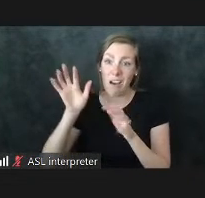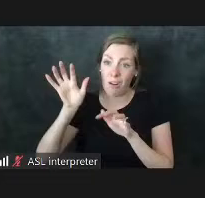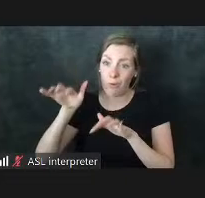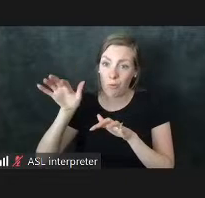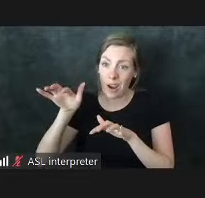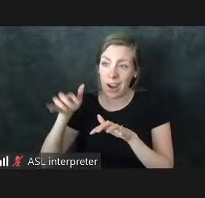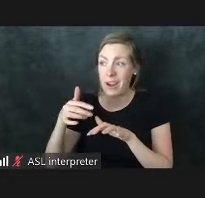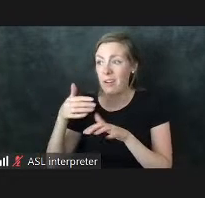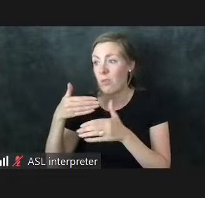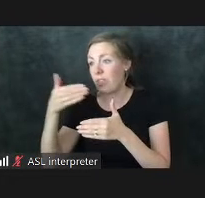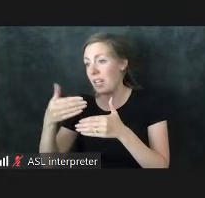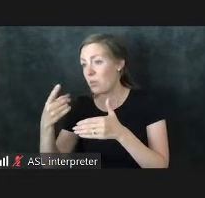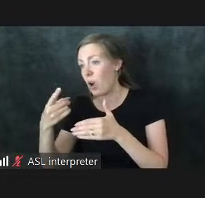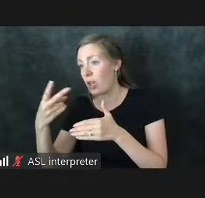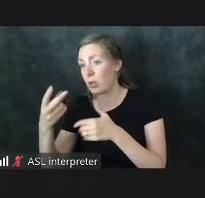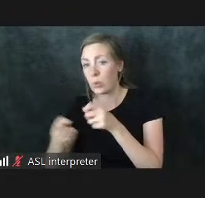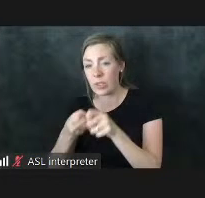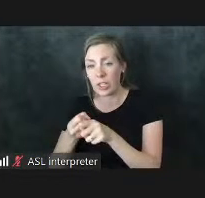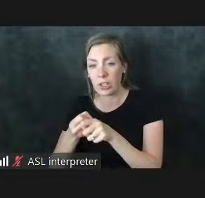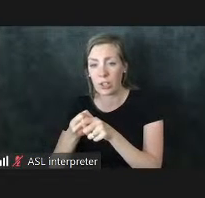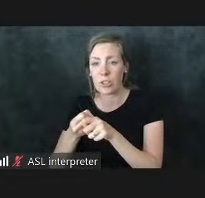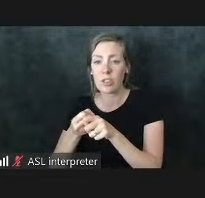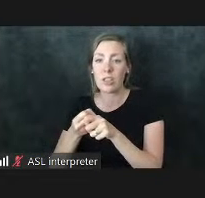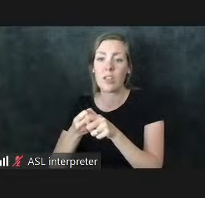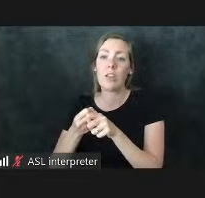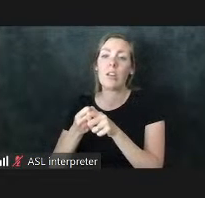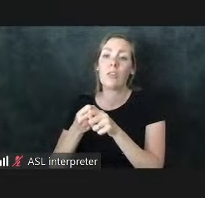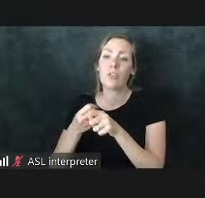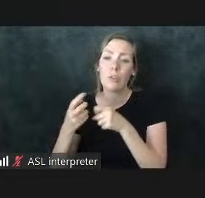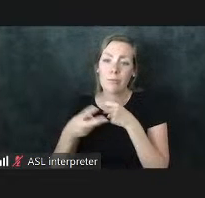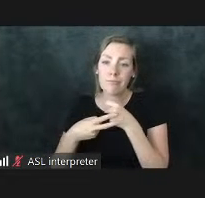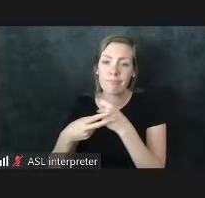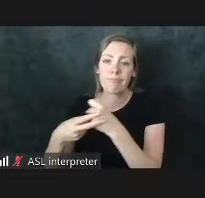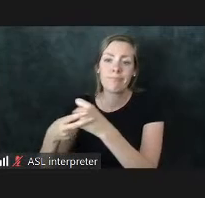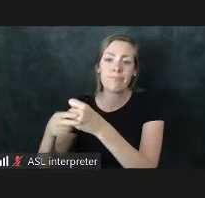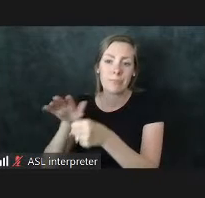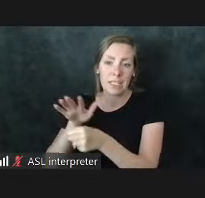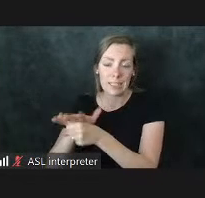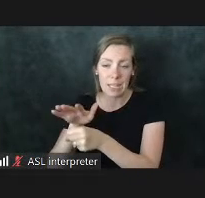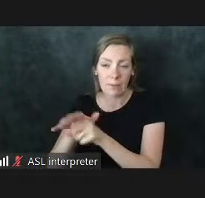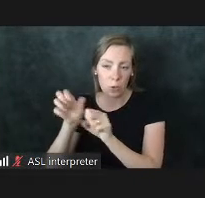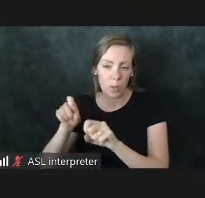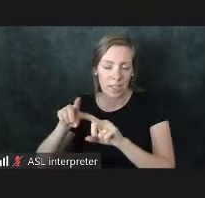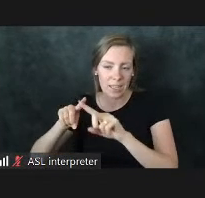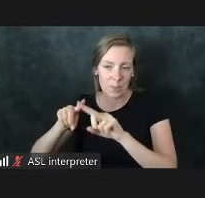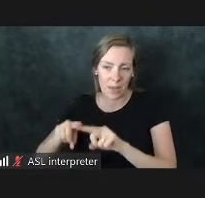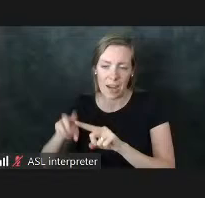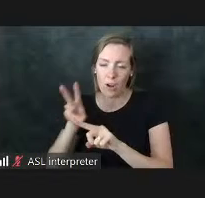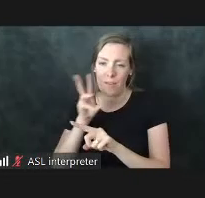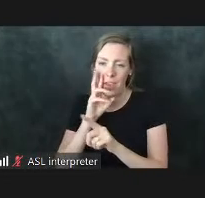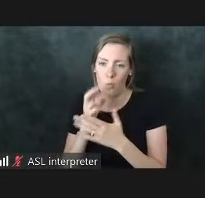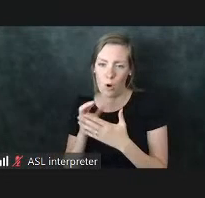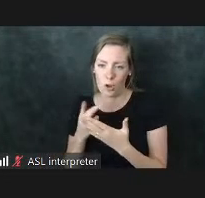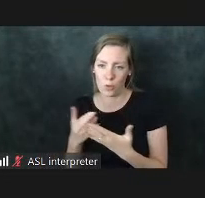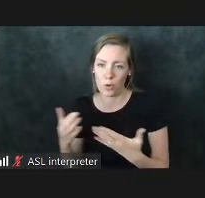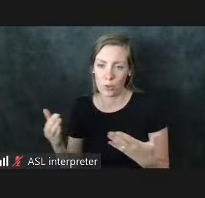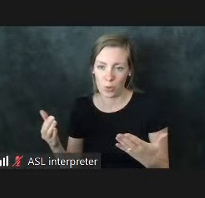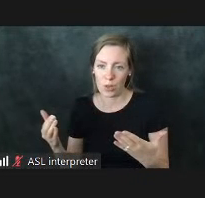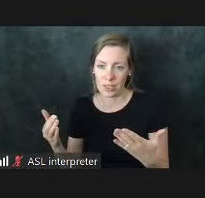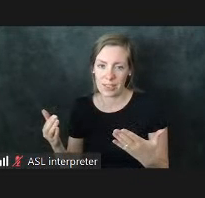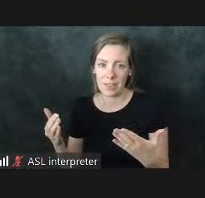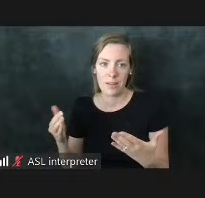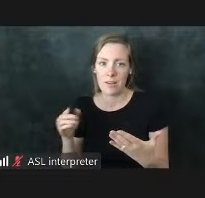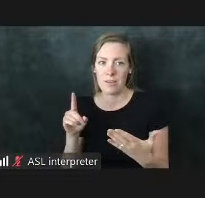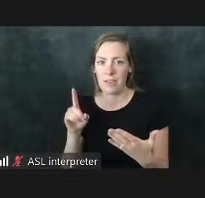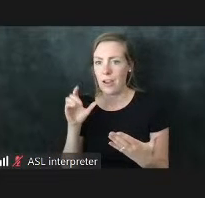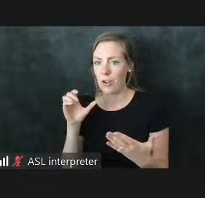two to la restore the storage participación at the reservoir and get it back to a reliable water source. a un The de agua